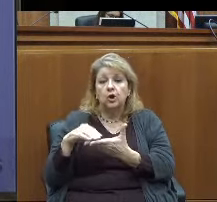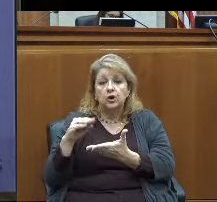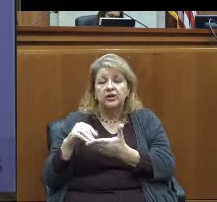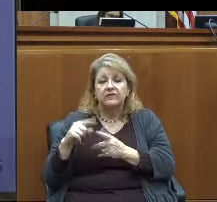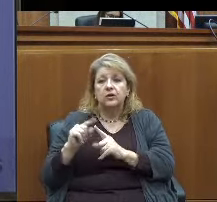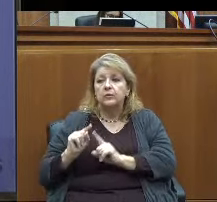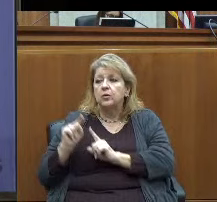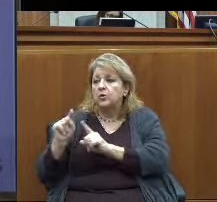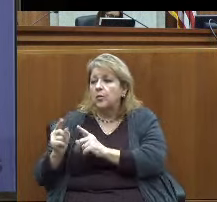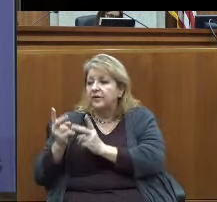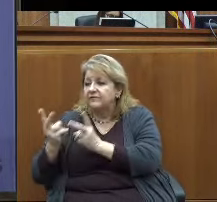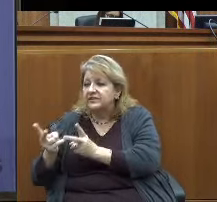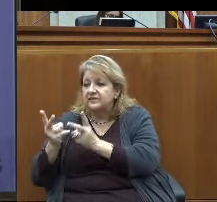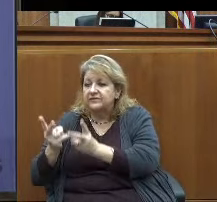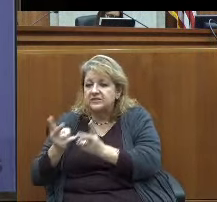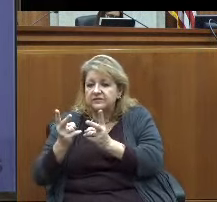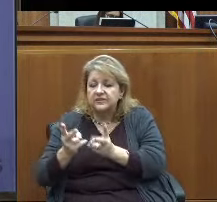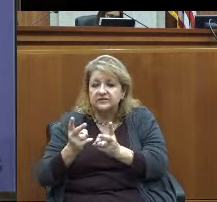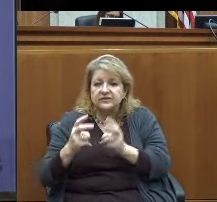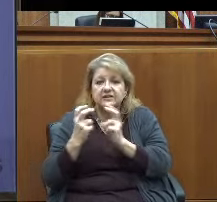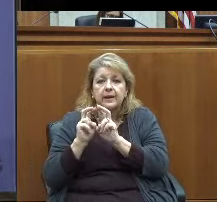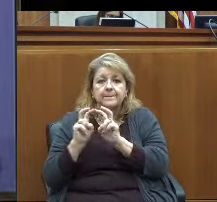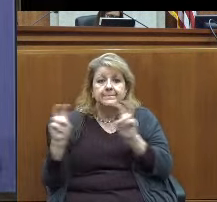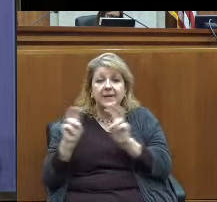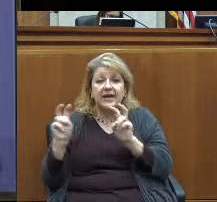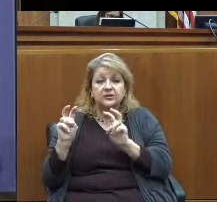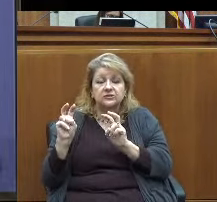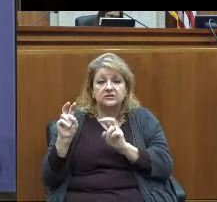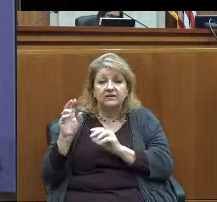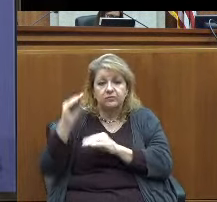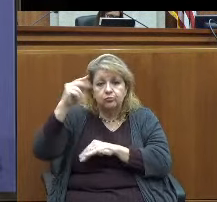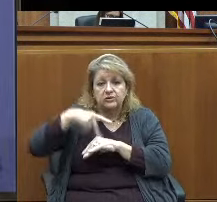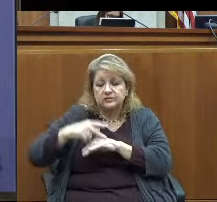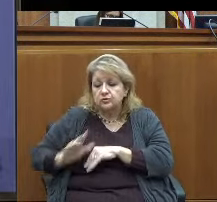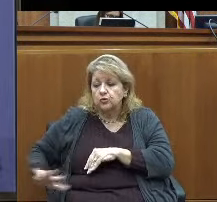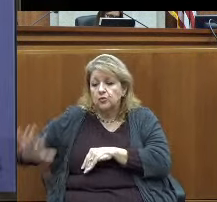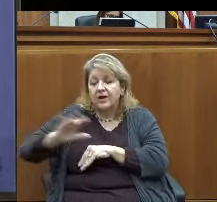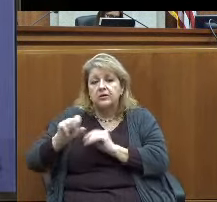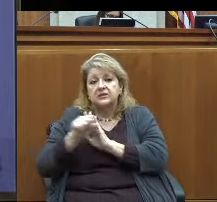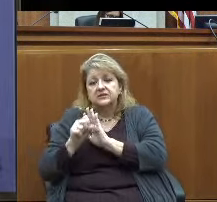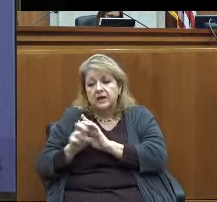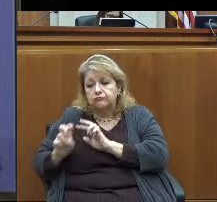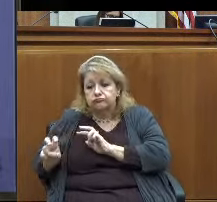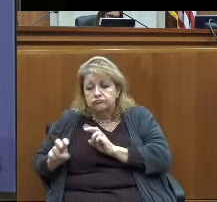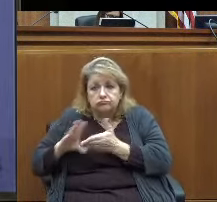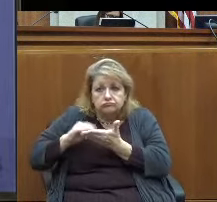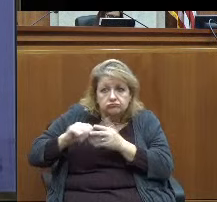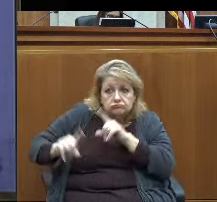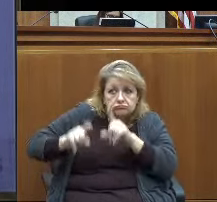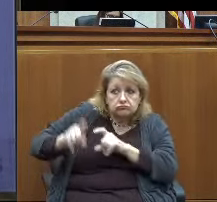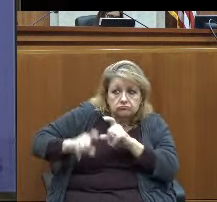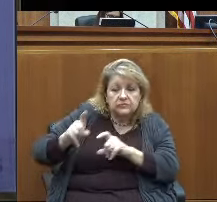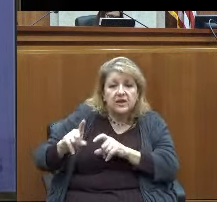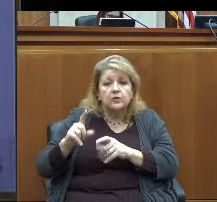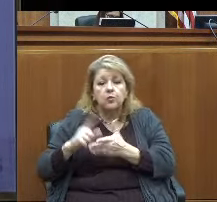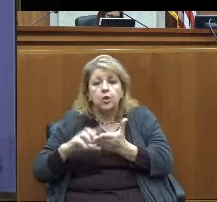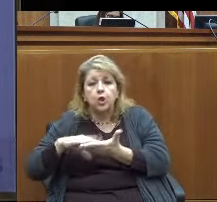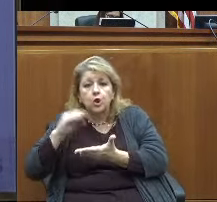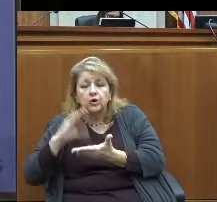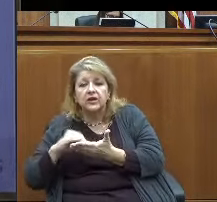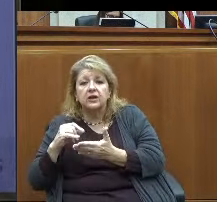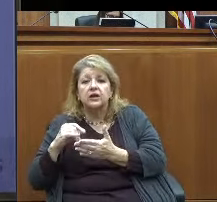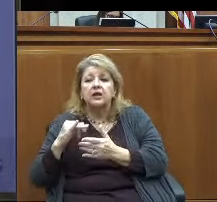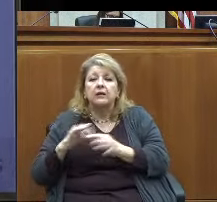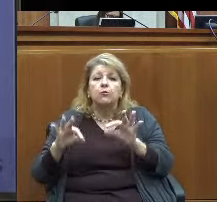site visits and panels of successful principals around the state, receiving professional learning critical to the role of a school leader, and